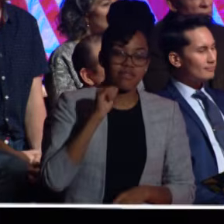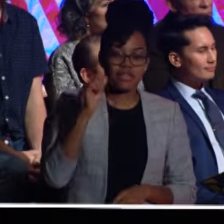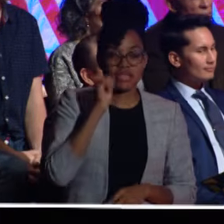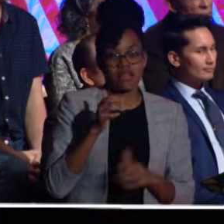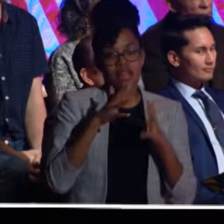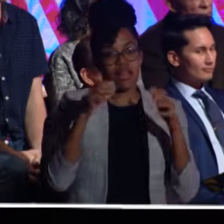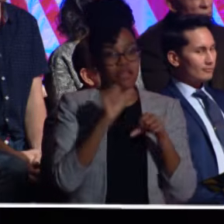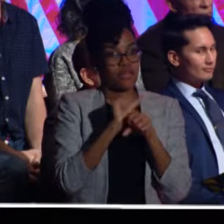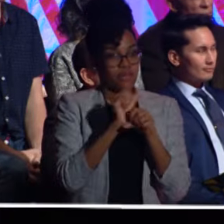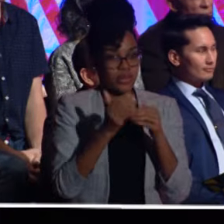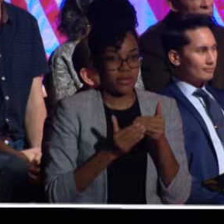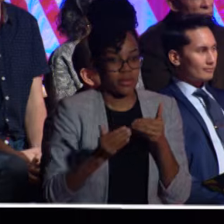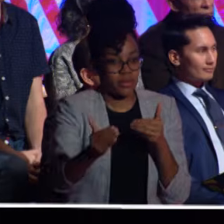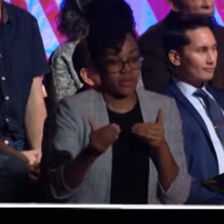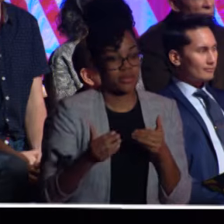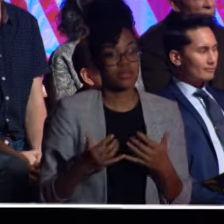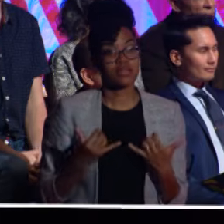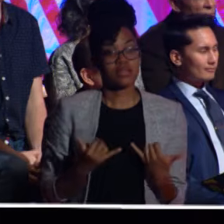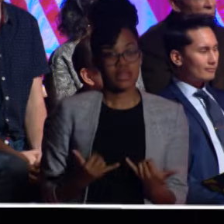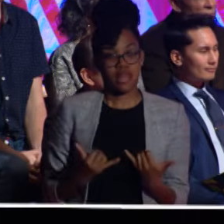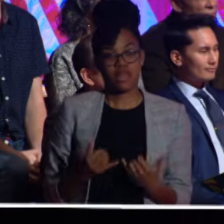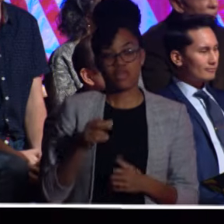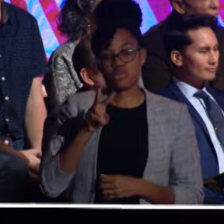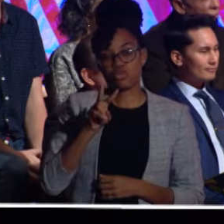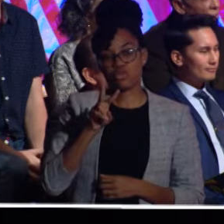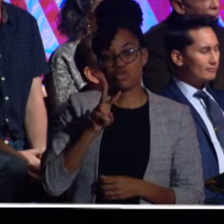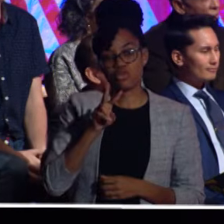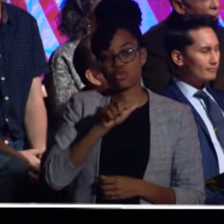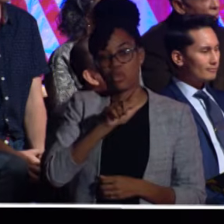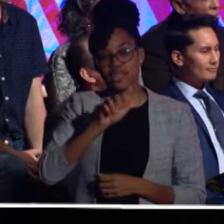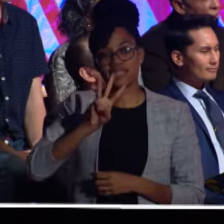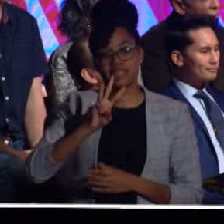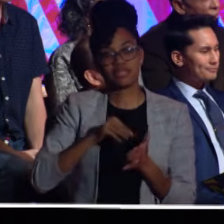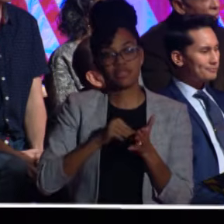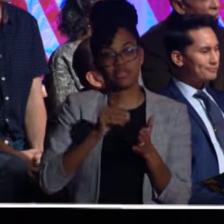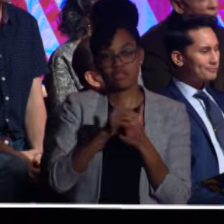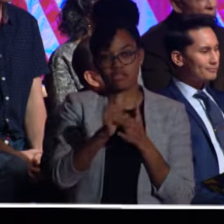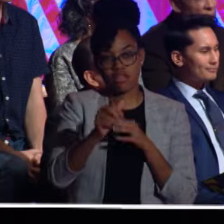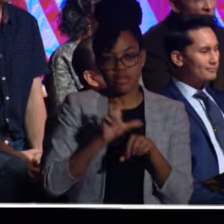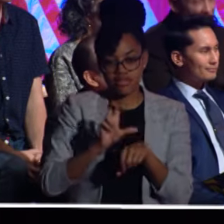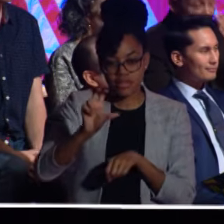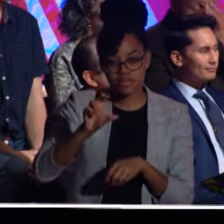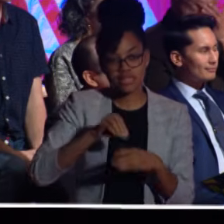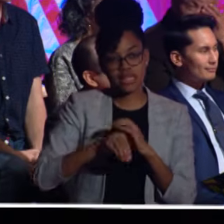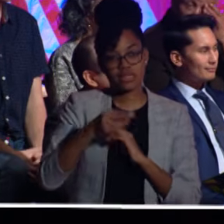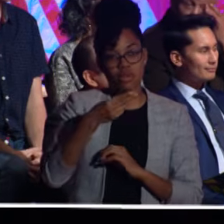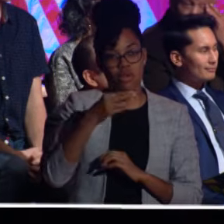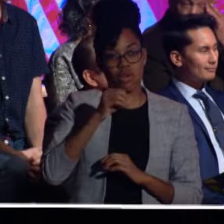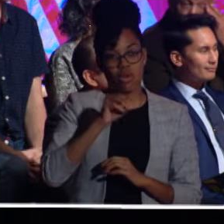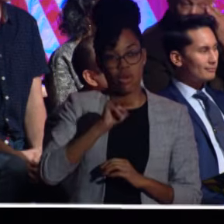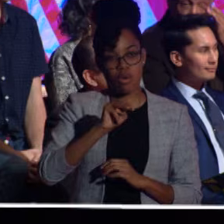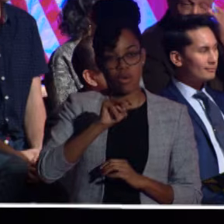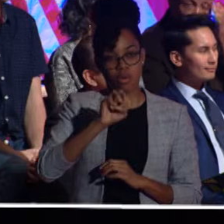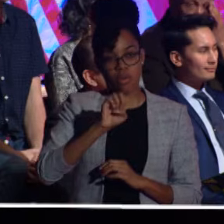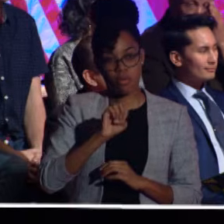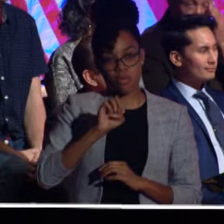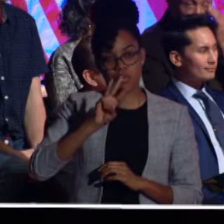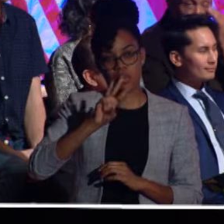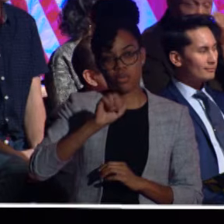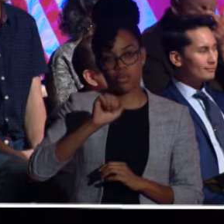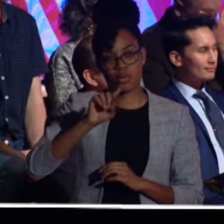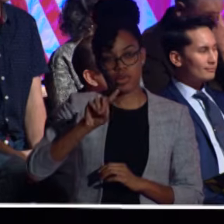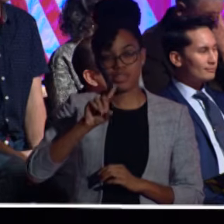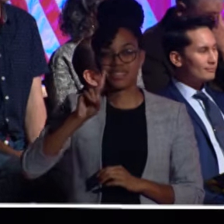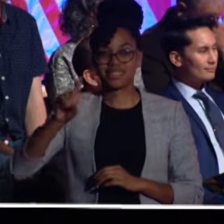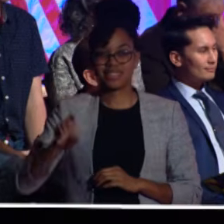new $26 million investment in Homeward DC and a new $11 million investment in